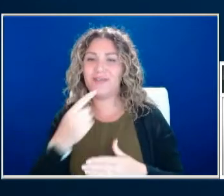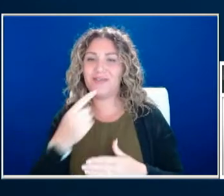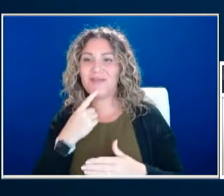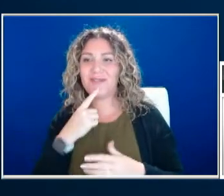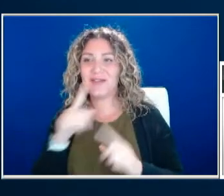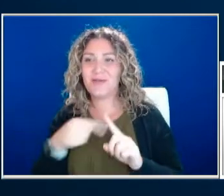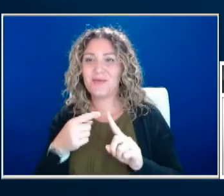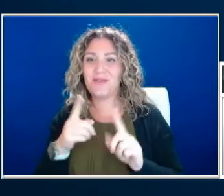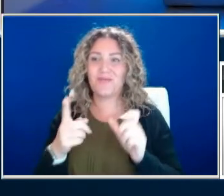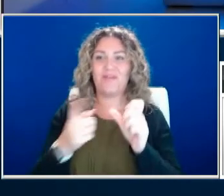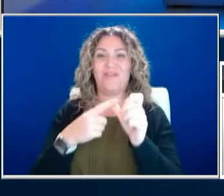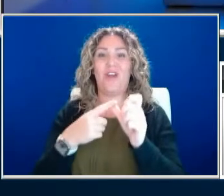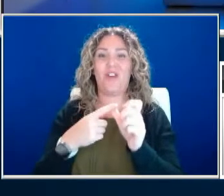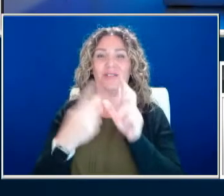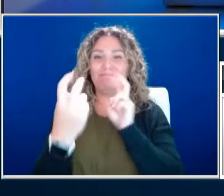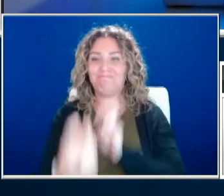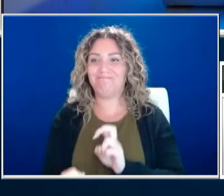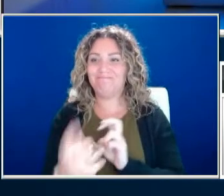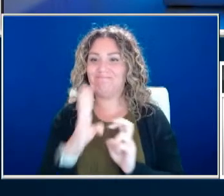with you.